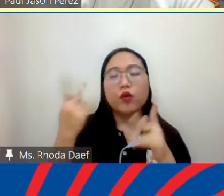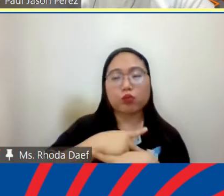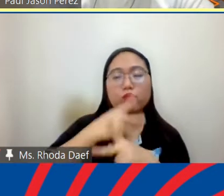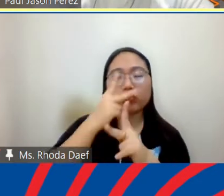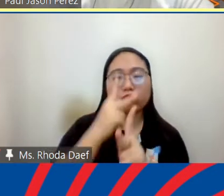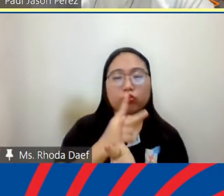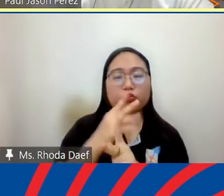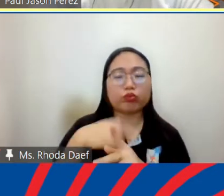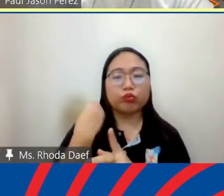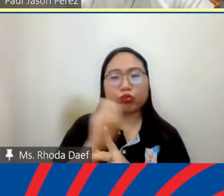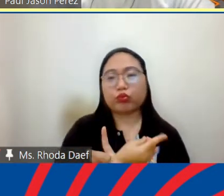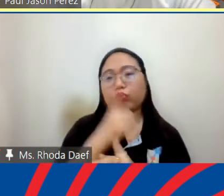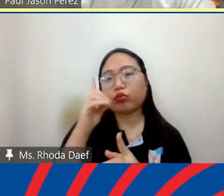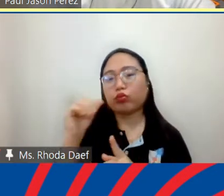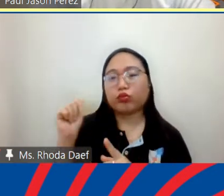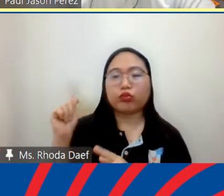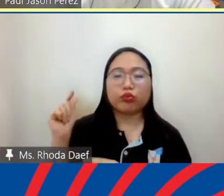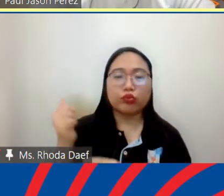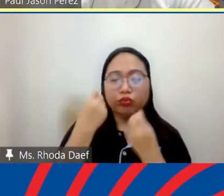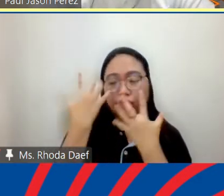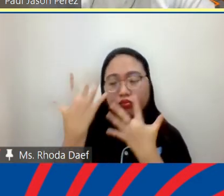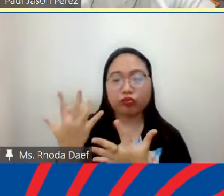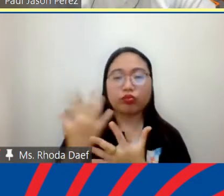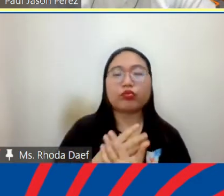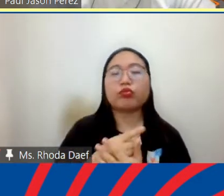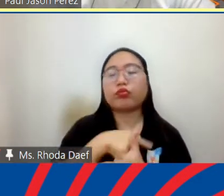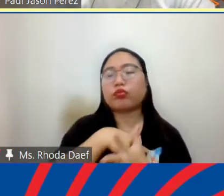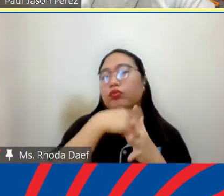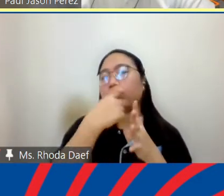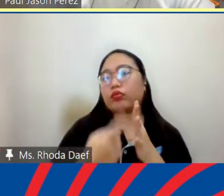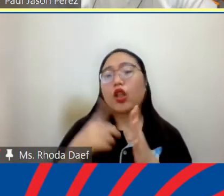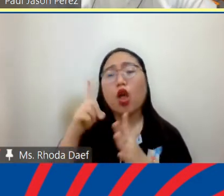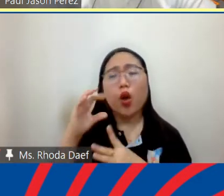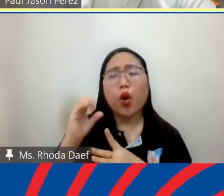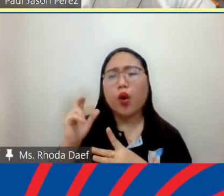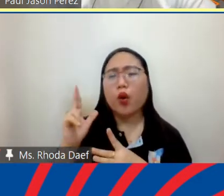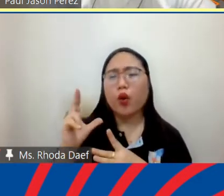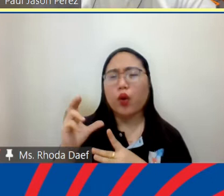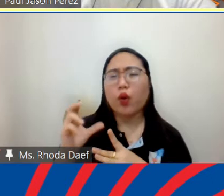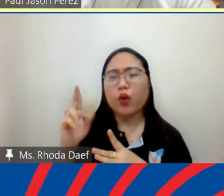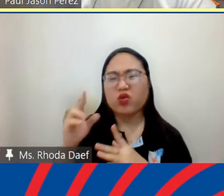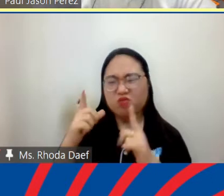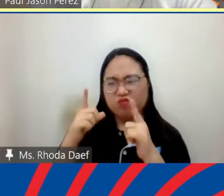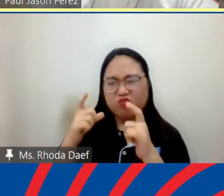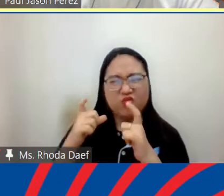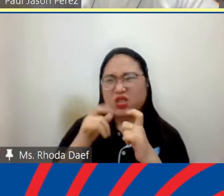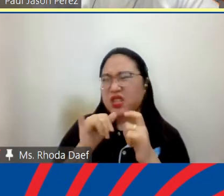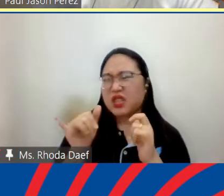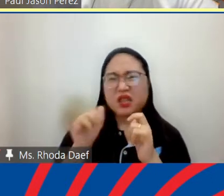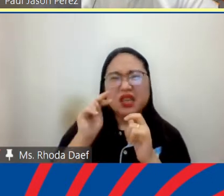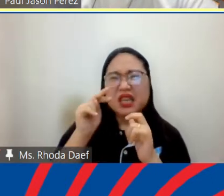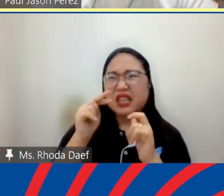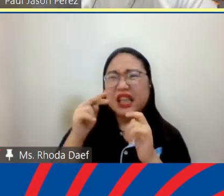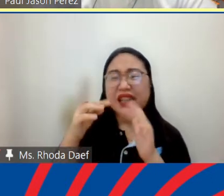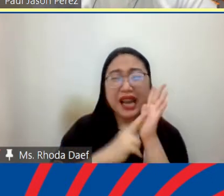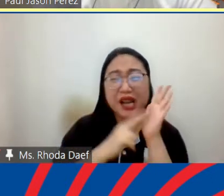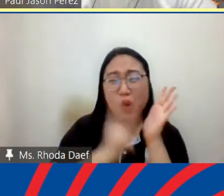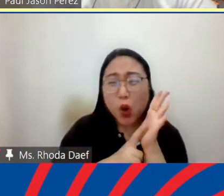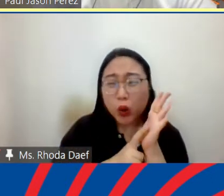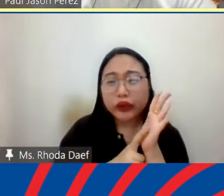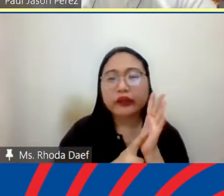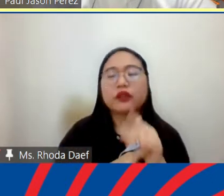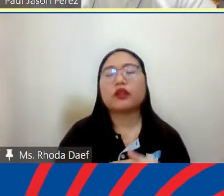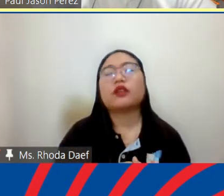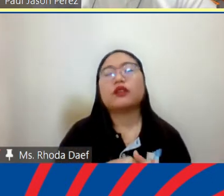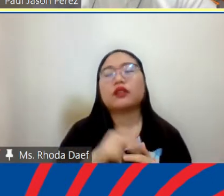our data. And this documentation is also part of your research data. You have to share this later.